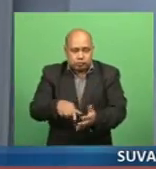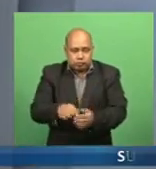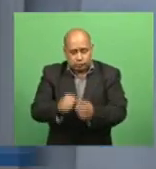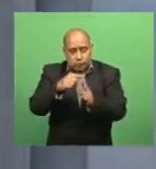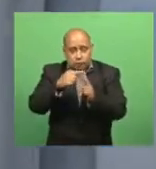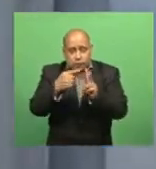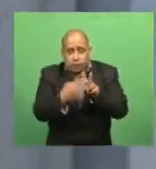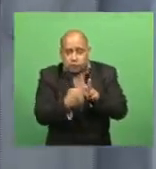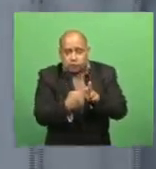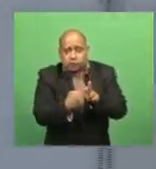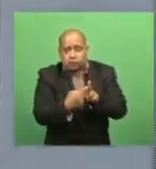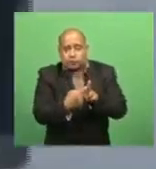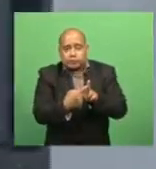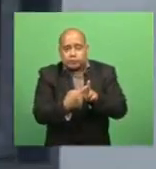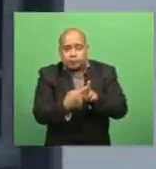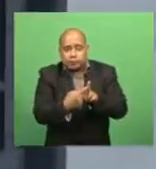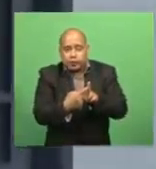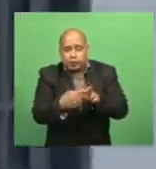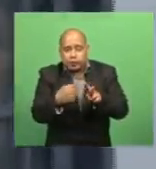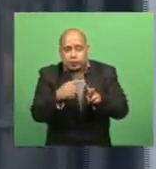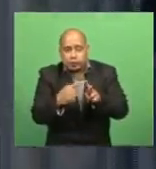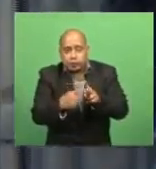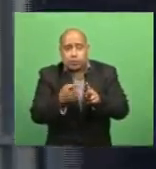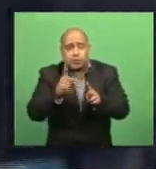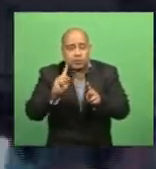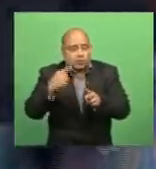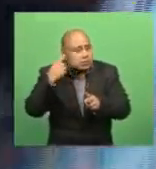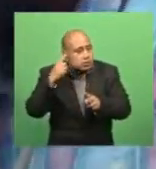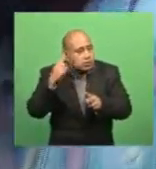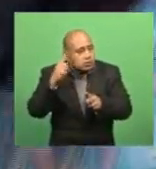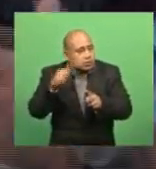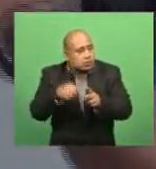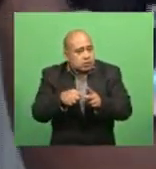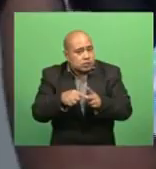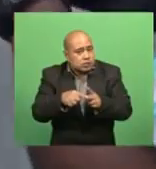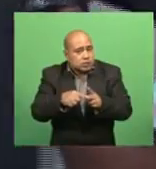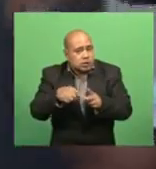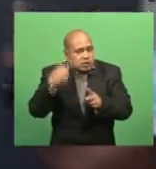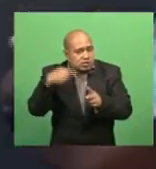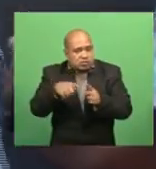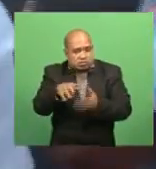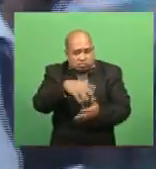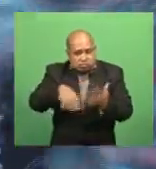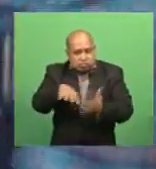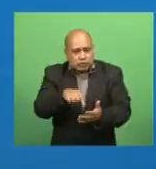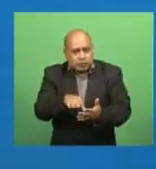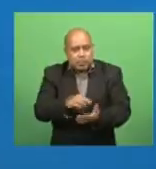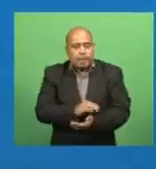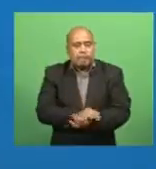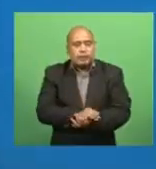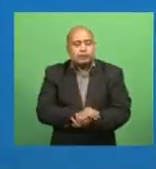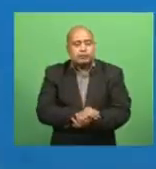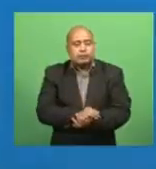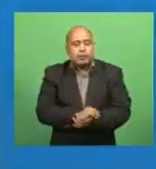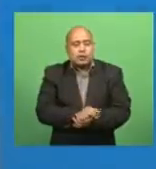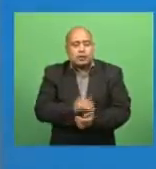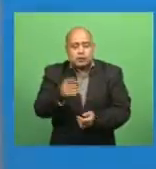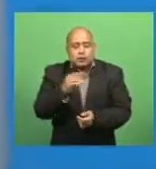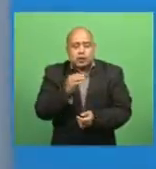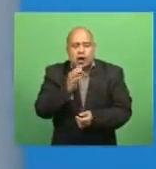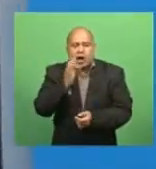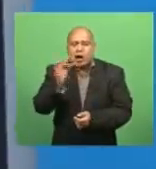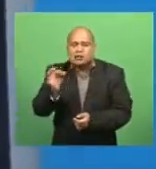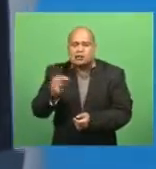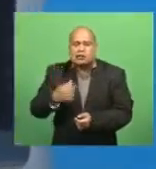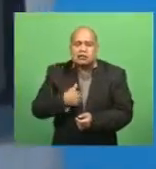are alleged to have breached the social gathering restriction. The first and the second accused have opted to seek legal aid assistance, while the